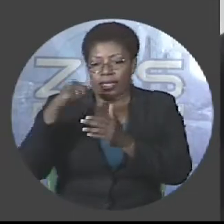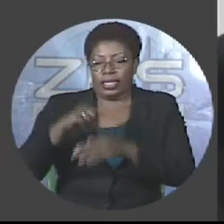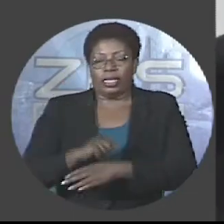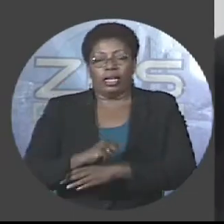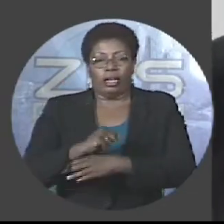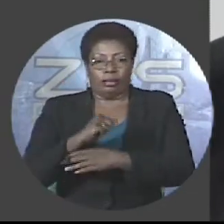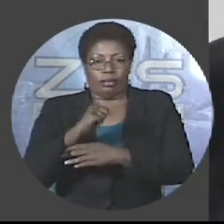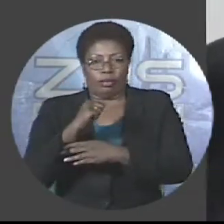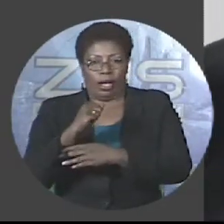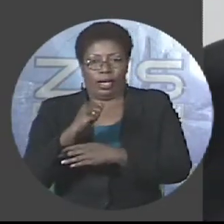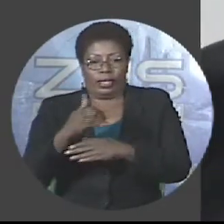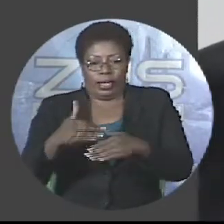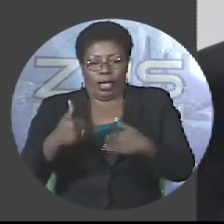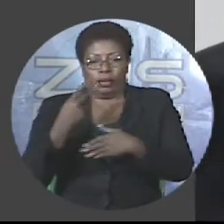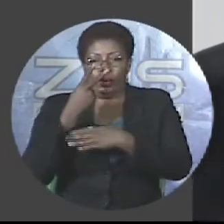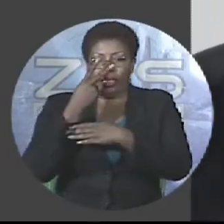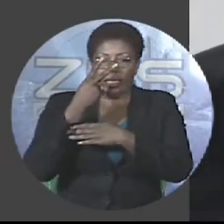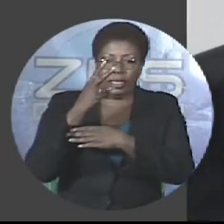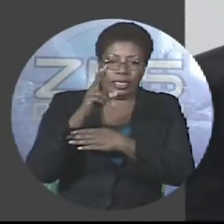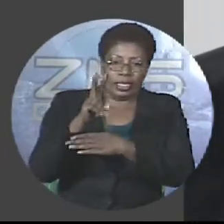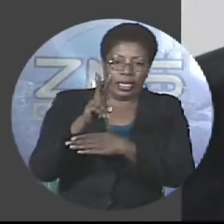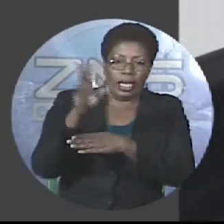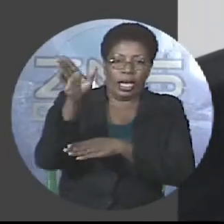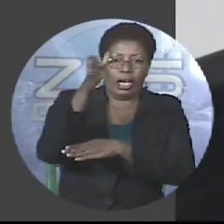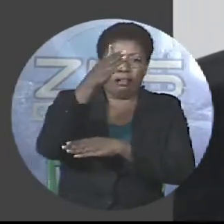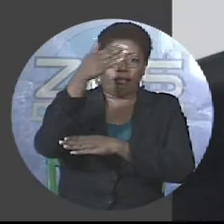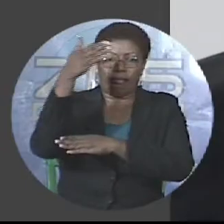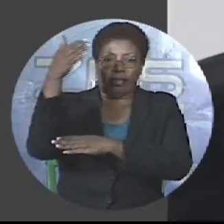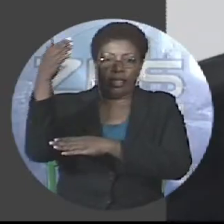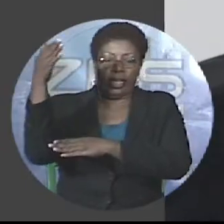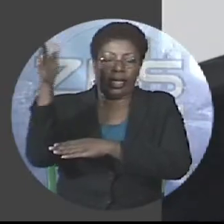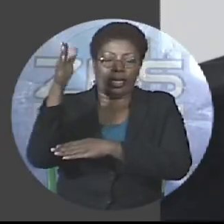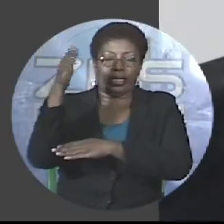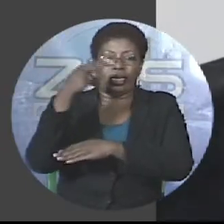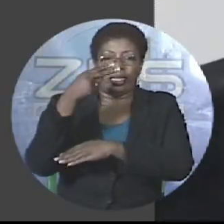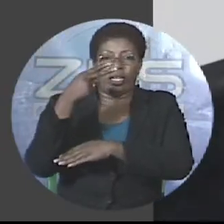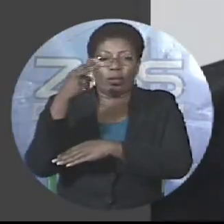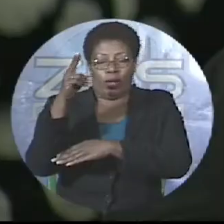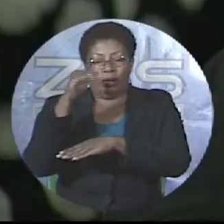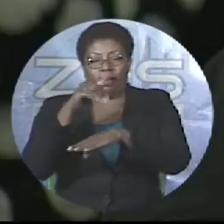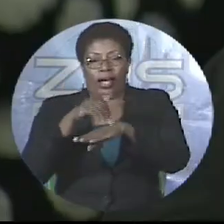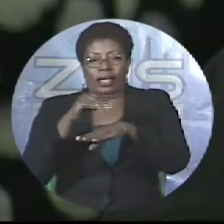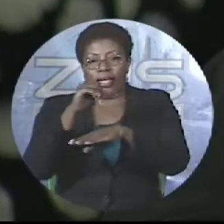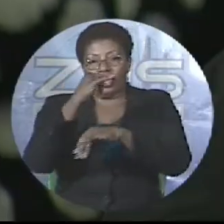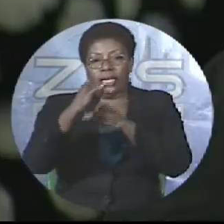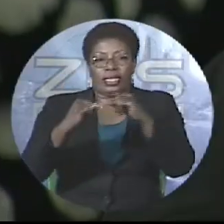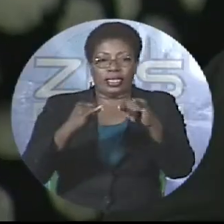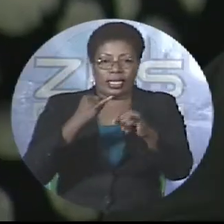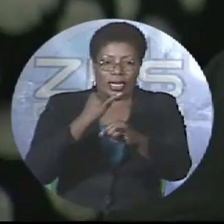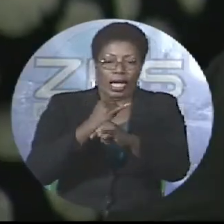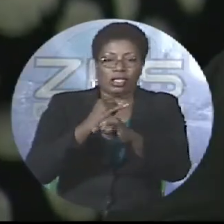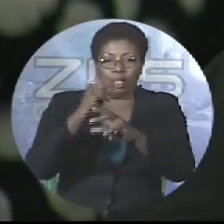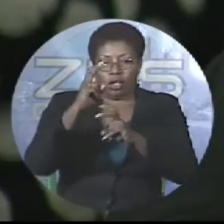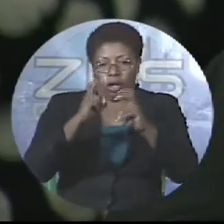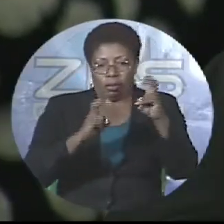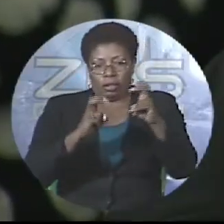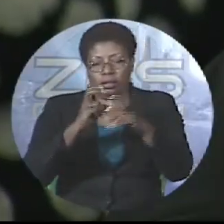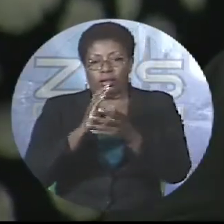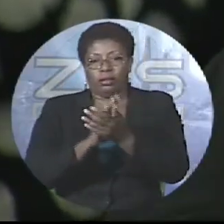pride when he saw our flag wavering at international competitions. BJ